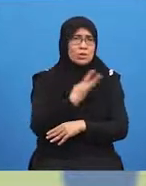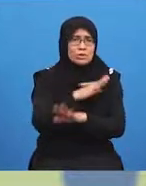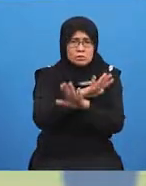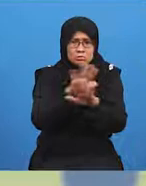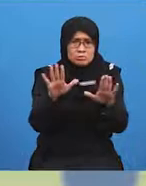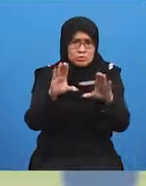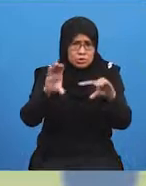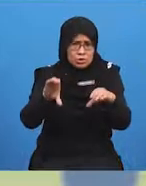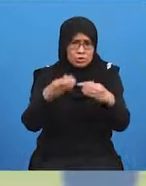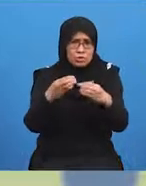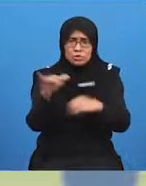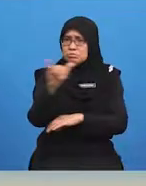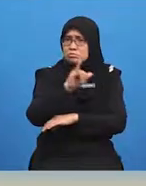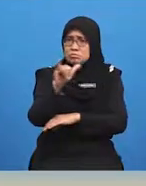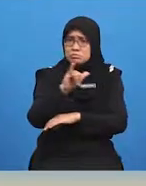place in a house.